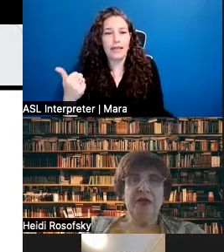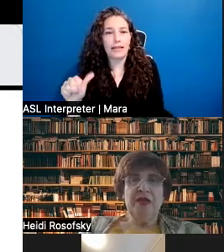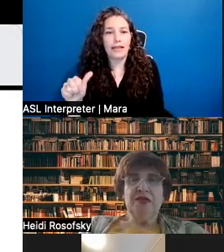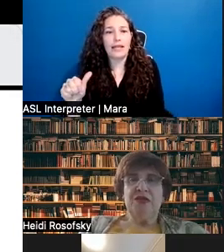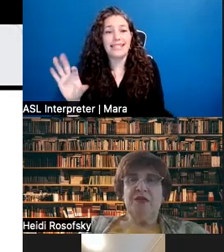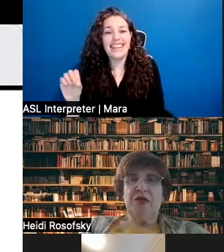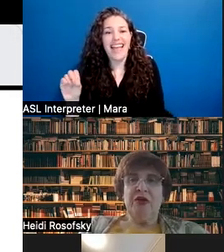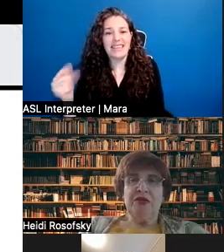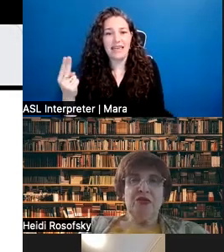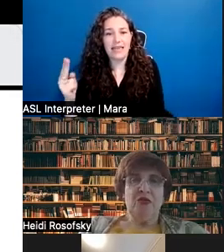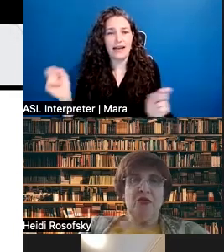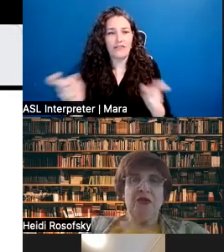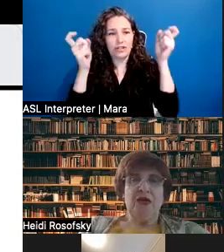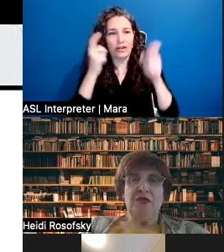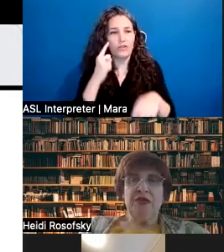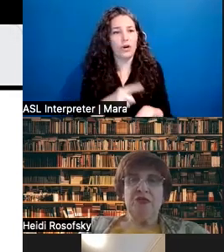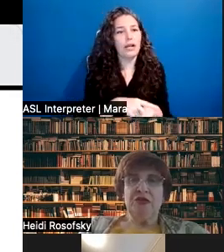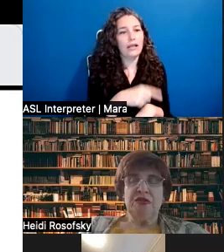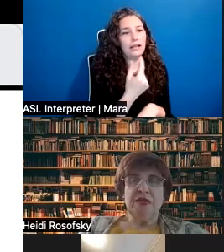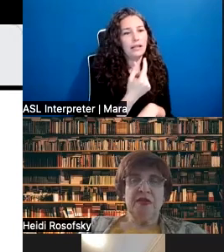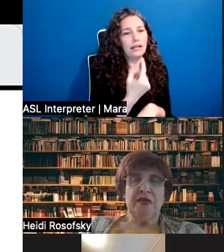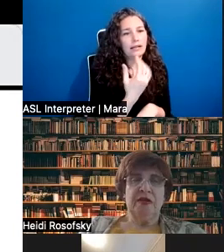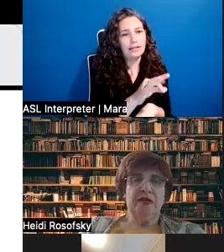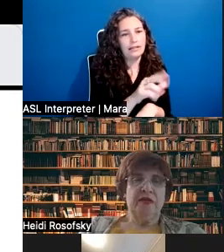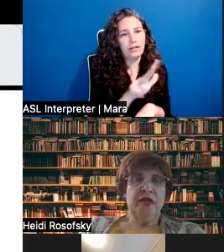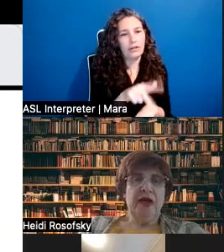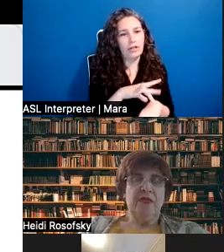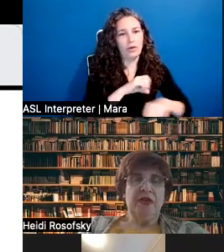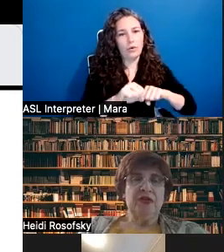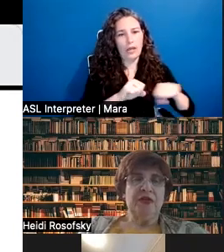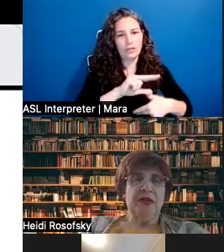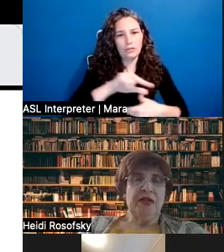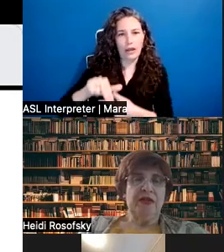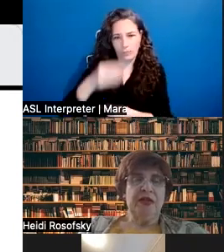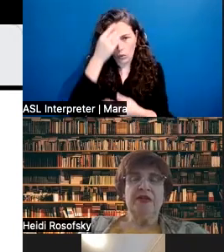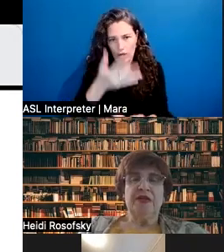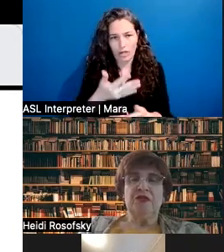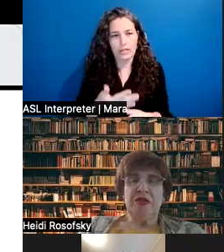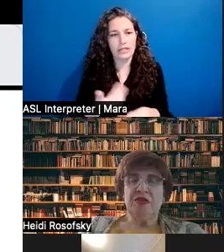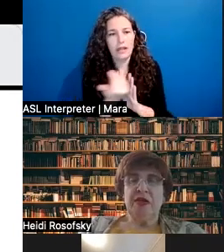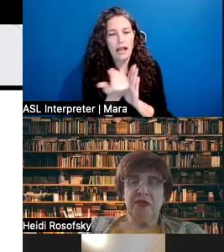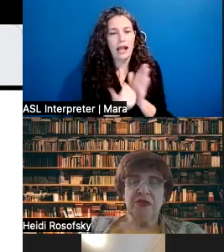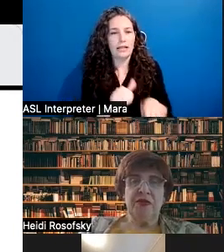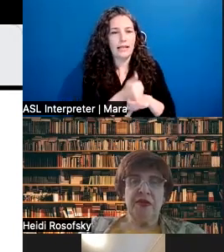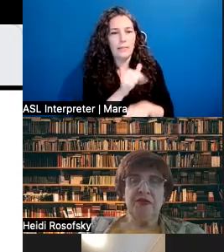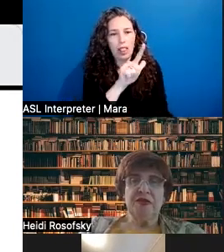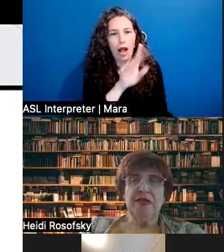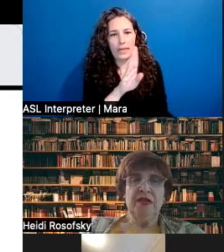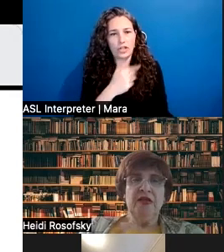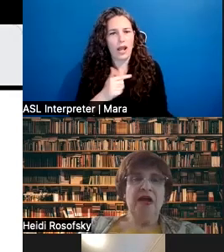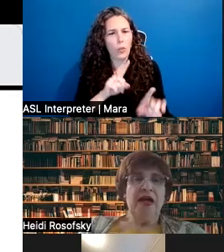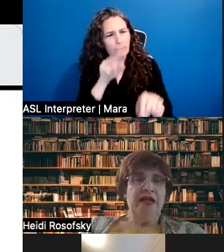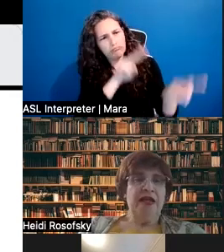earthquake, tsunami awareness course in Long Beach, which is I went and looked at the information on it. Looks very